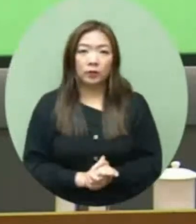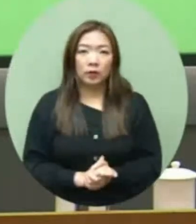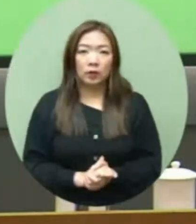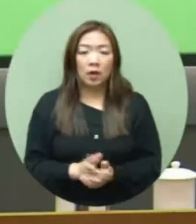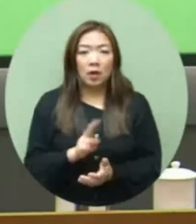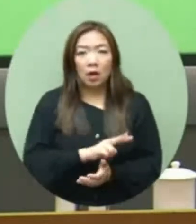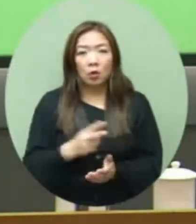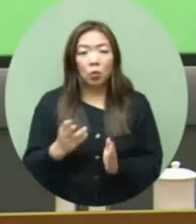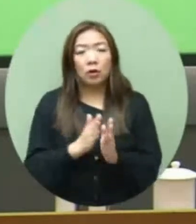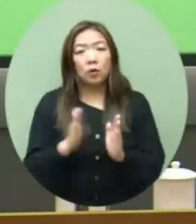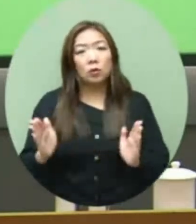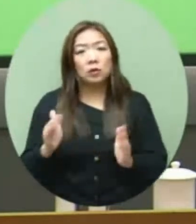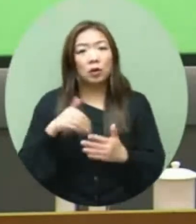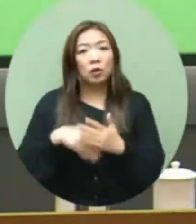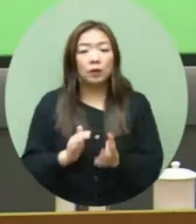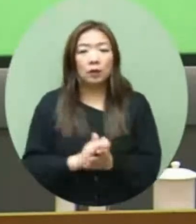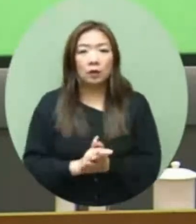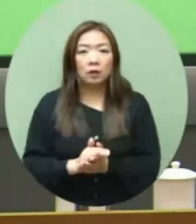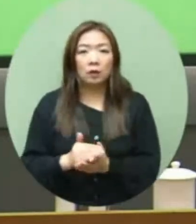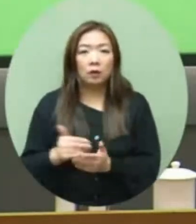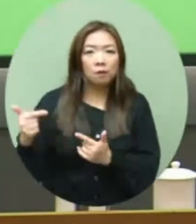continuous process.